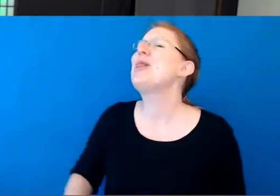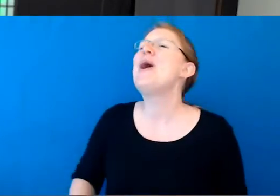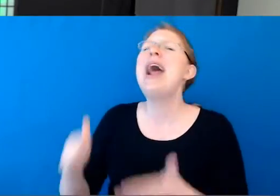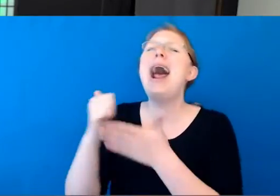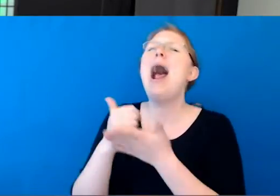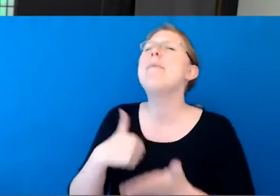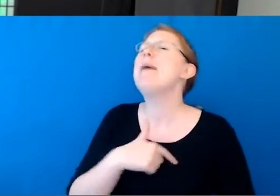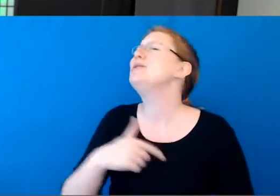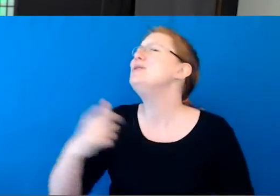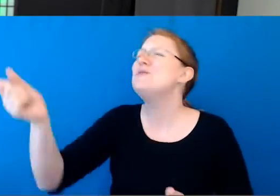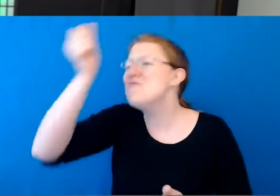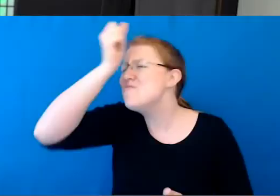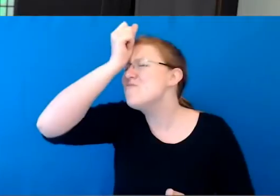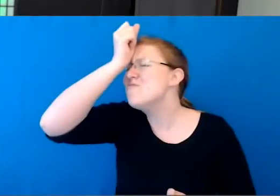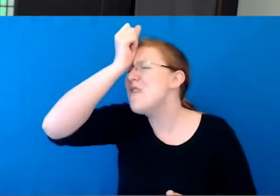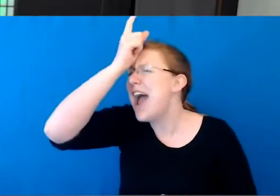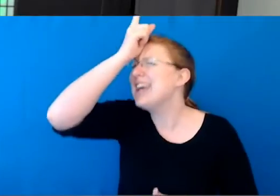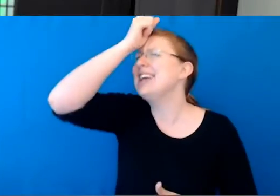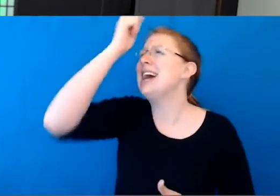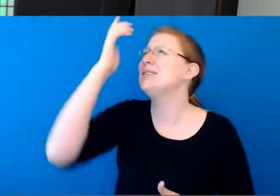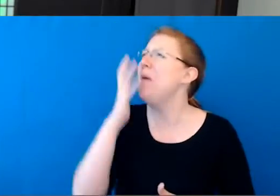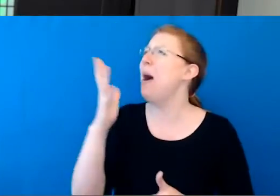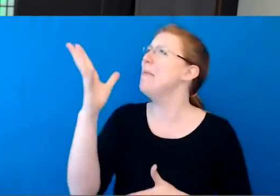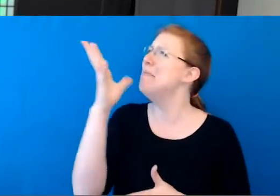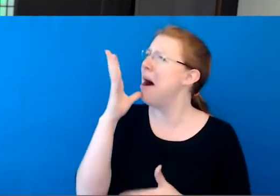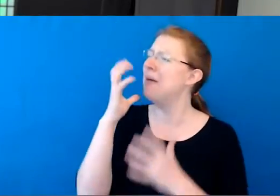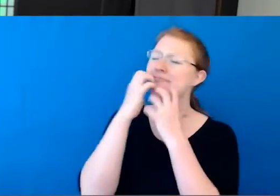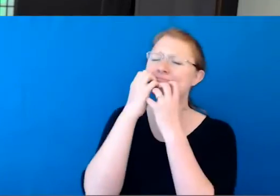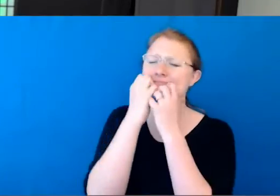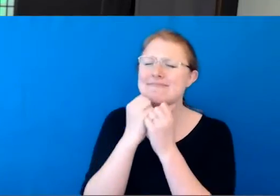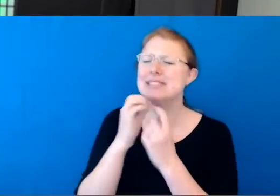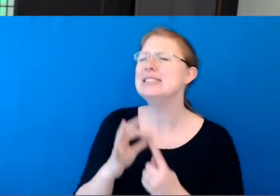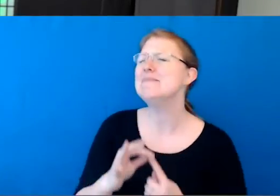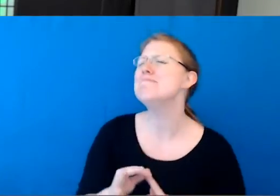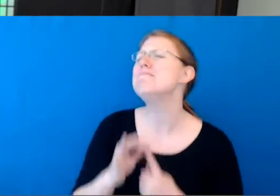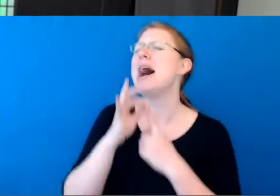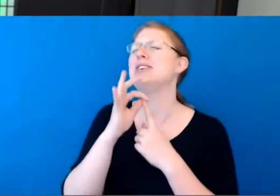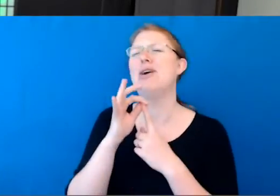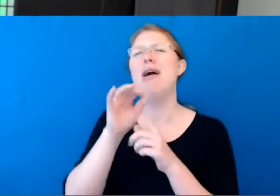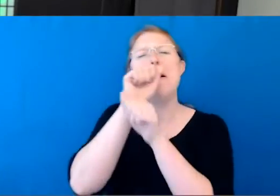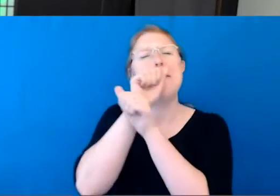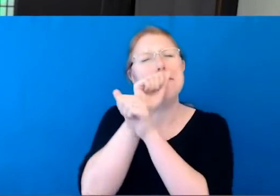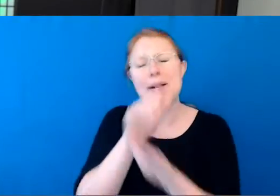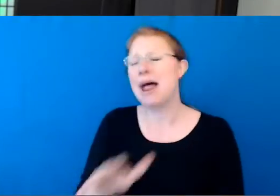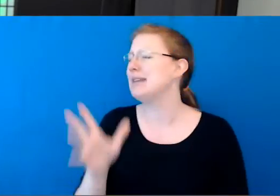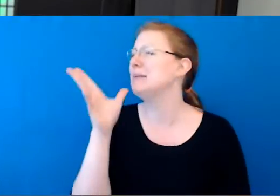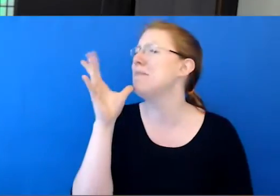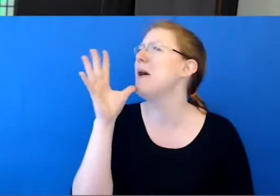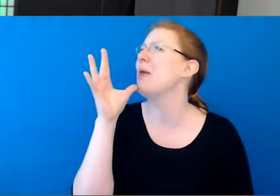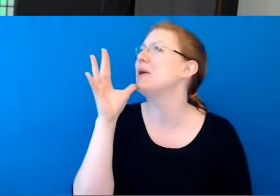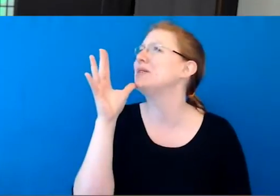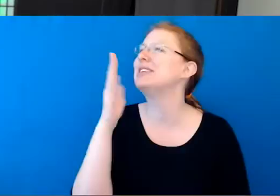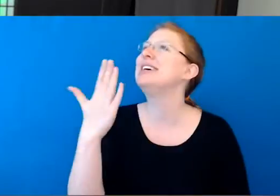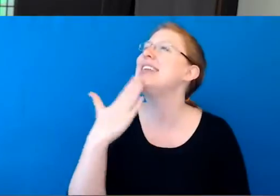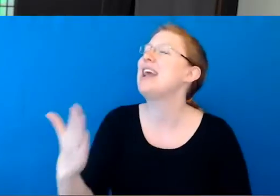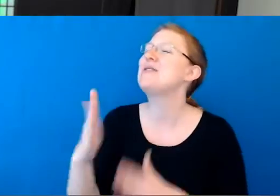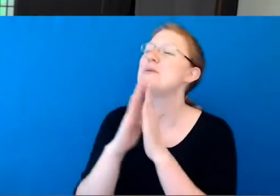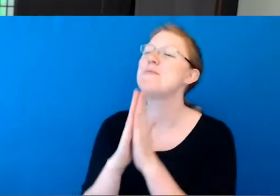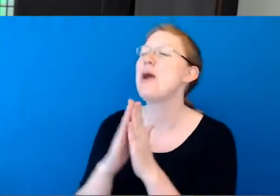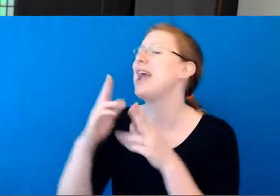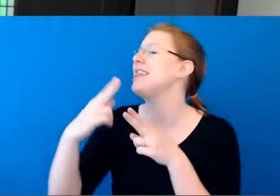recognize just how special our mothers and those prominent women in our lives are. And bless them all, God, we pray in the name of